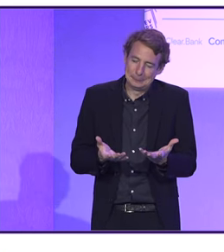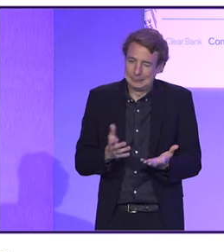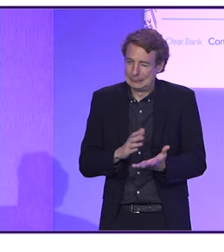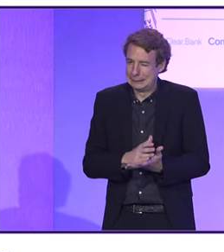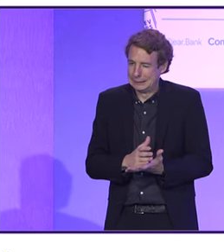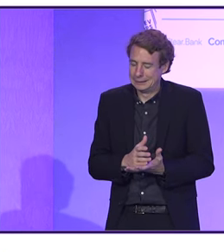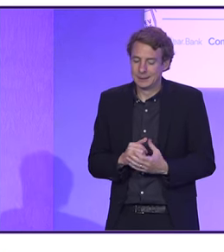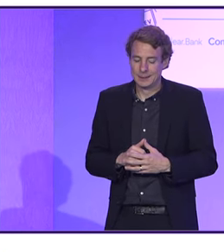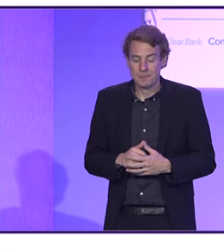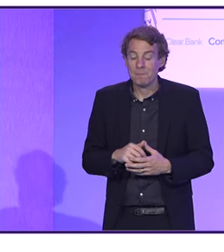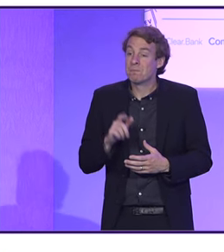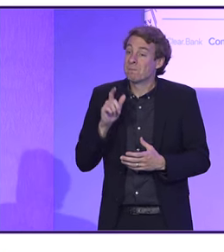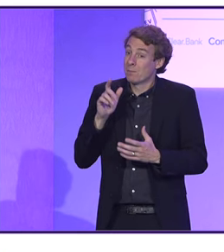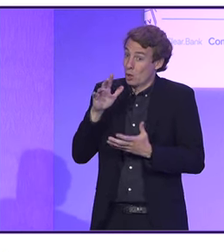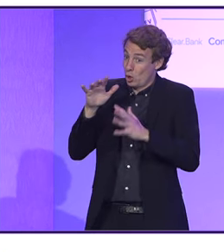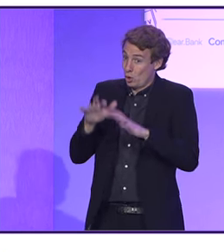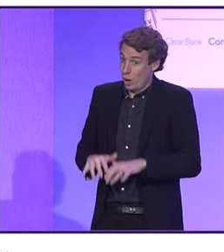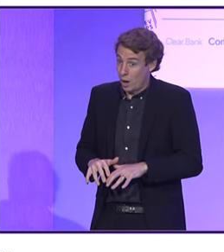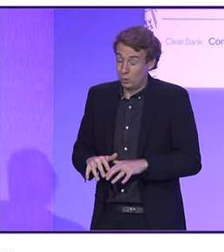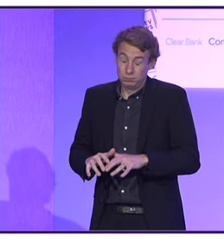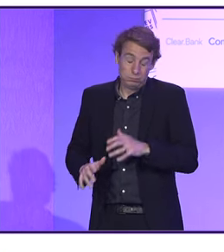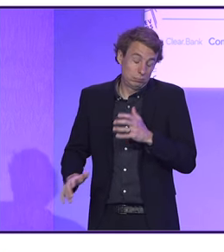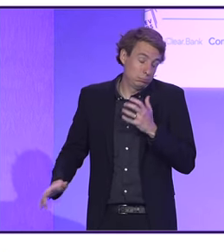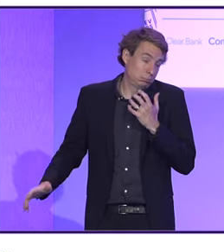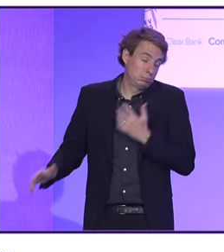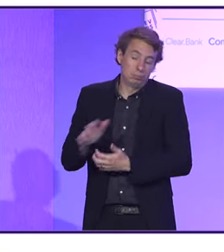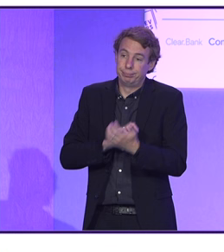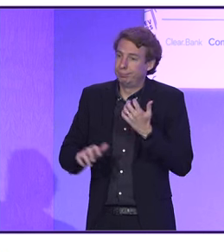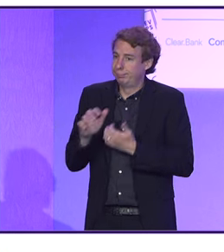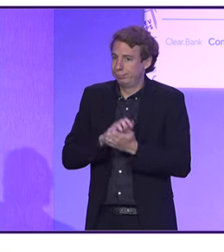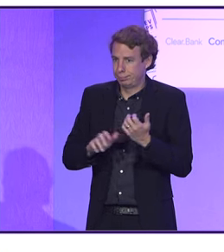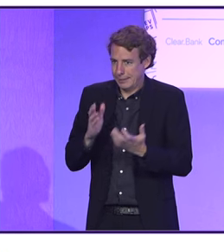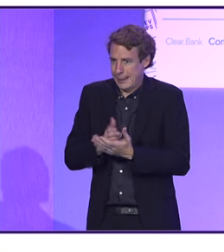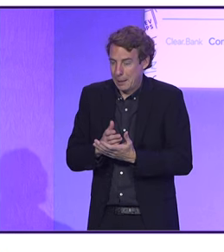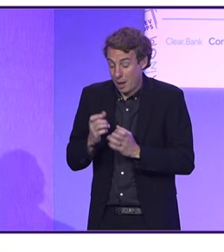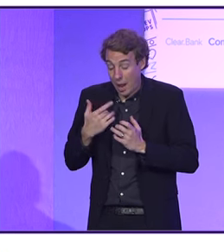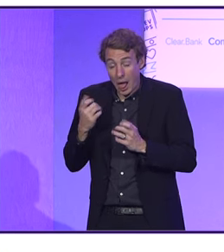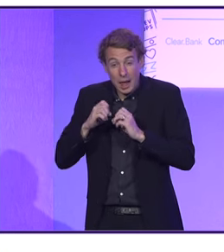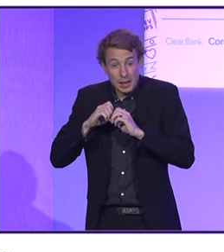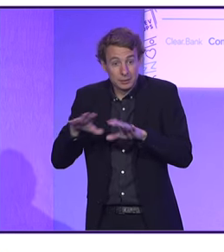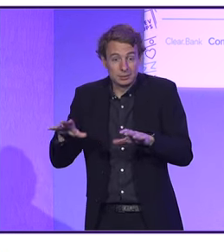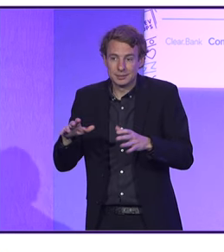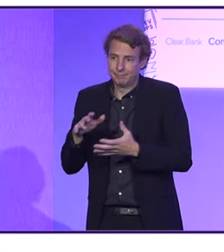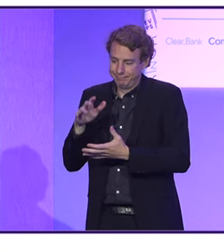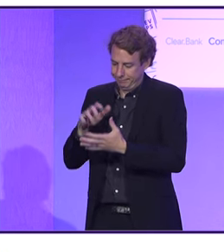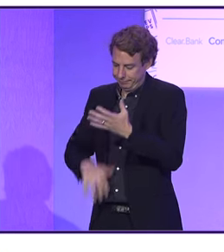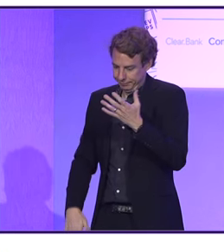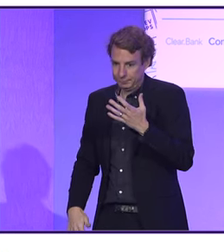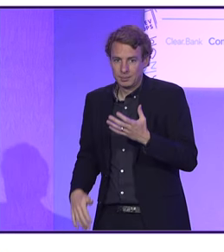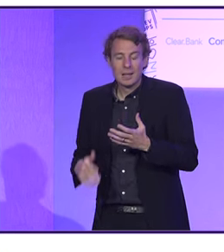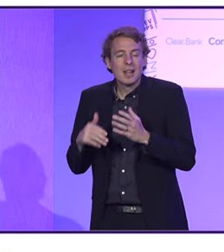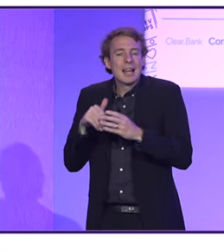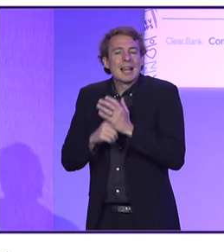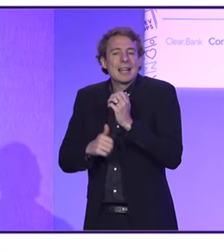up with a very complicated code base very shortly after it went live. And so the infrastructure challenges, I think, were significant. So a